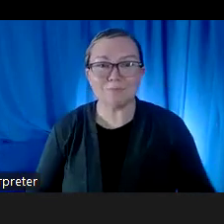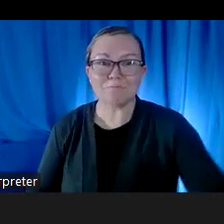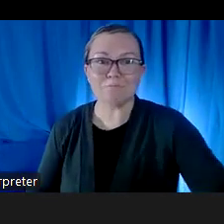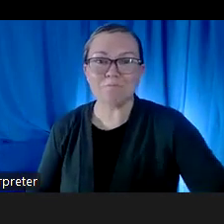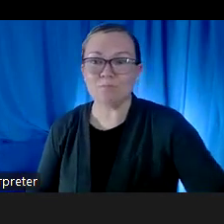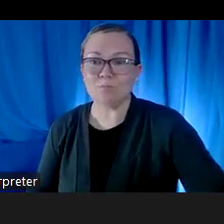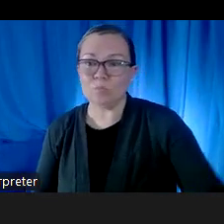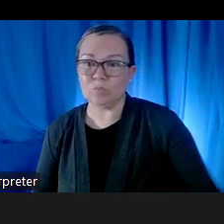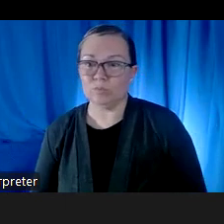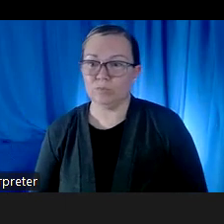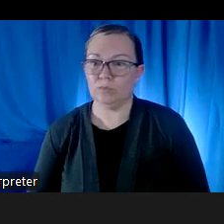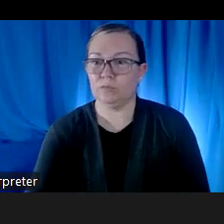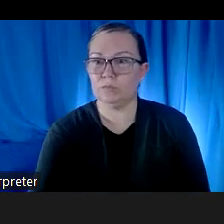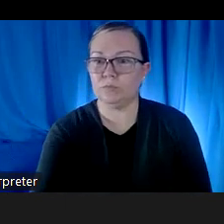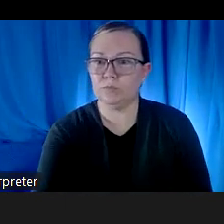Thank you so much, Ted.